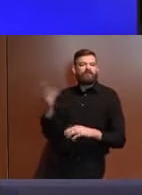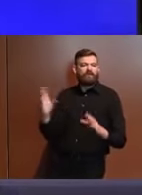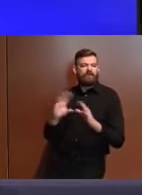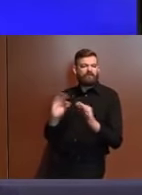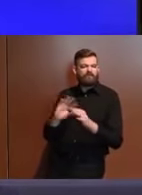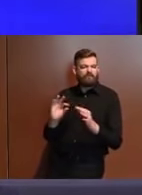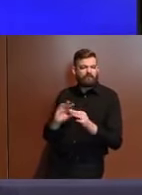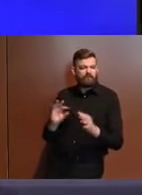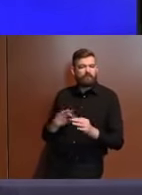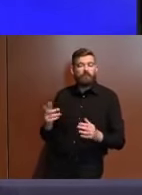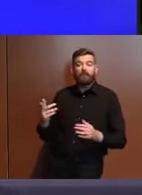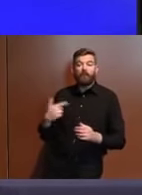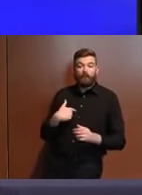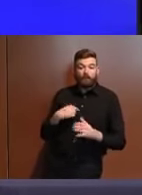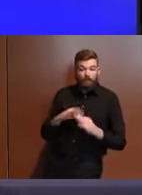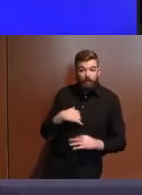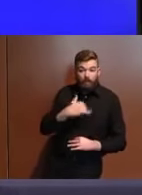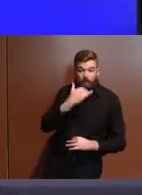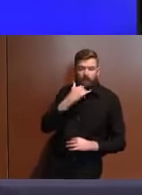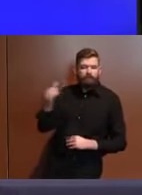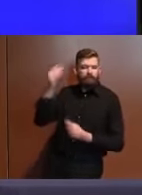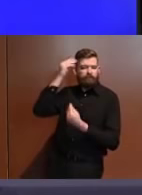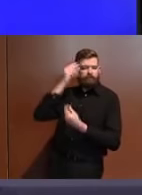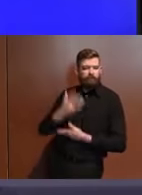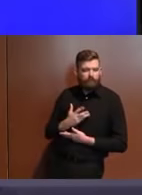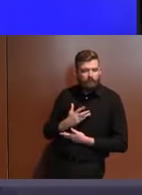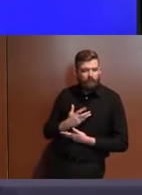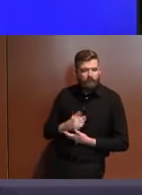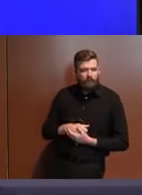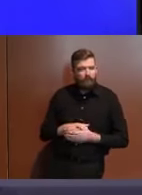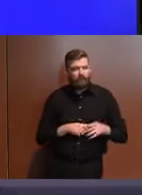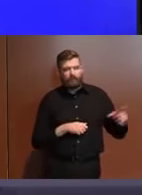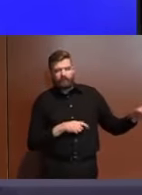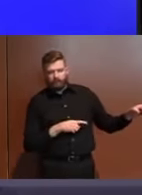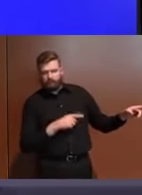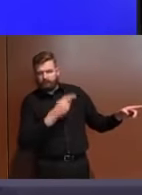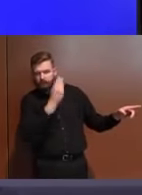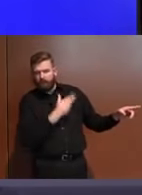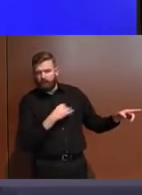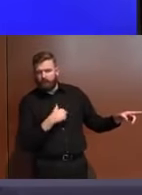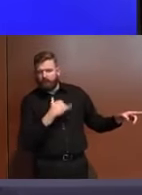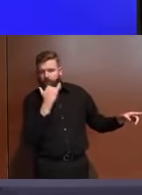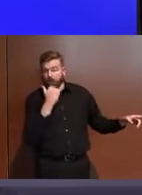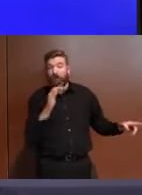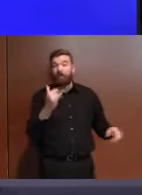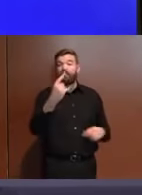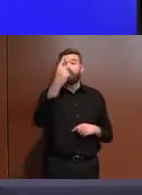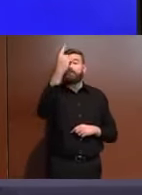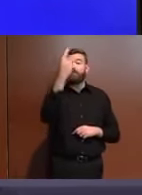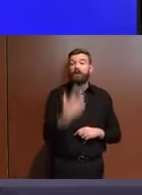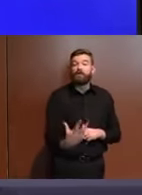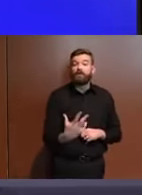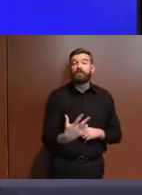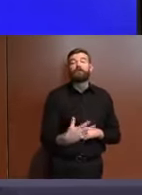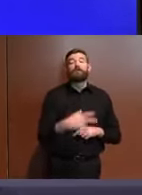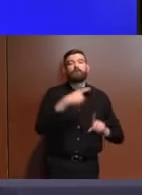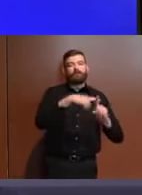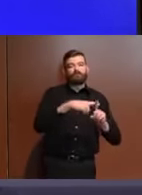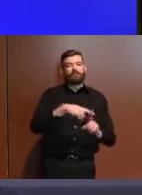got this wrong, and Ed, feel free to come in. You got about 1/3 positive, 2/3 negatives. Those